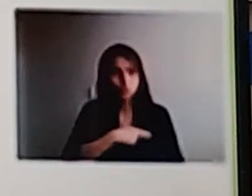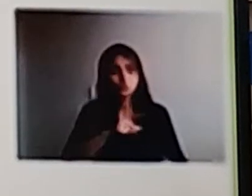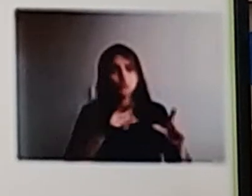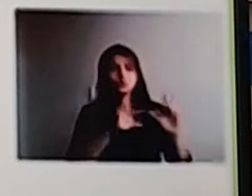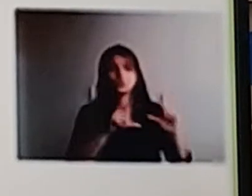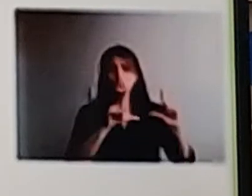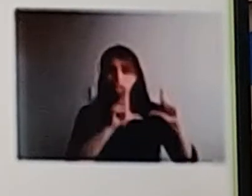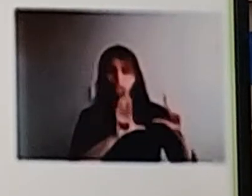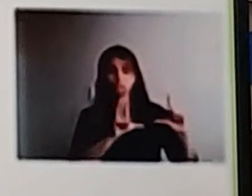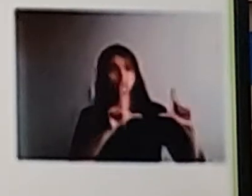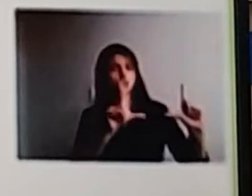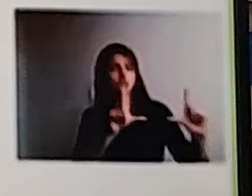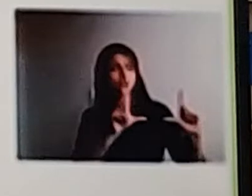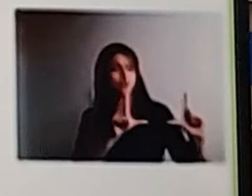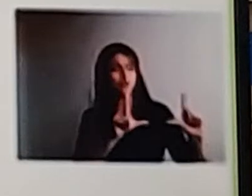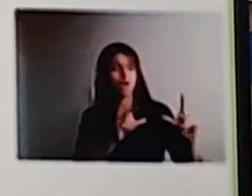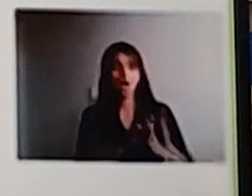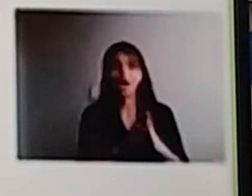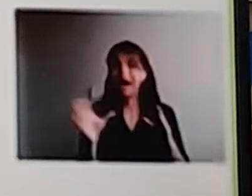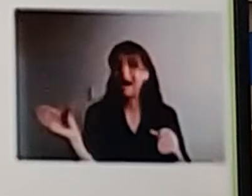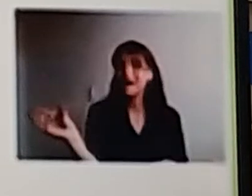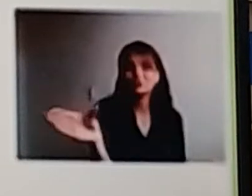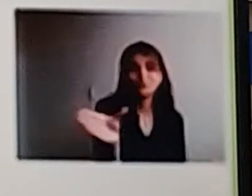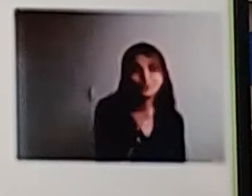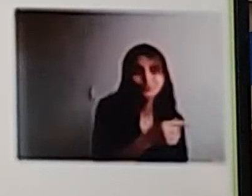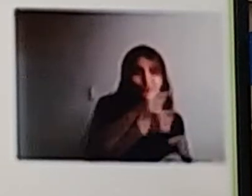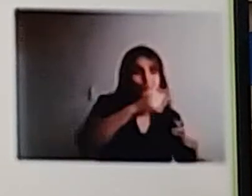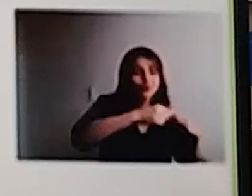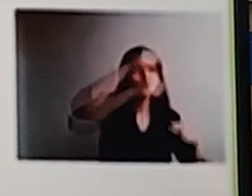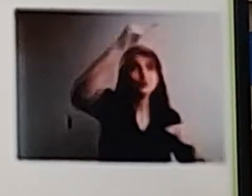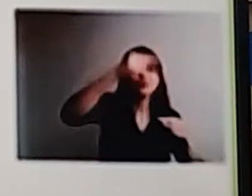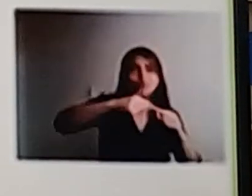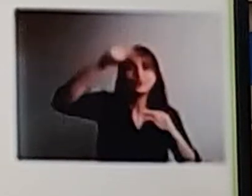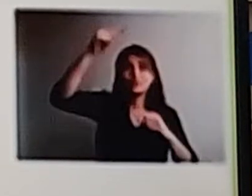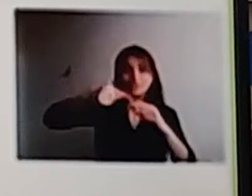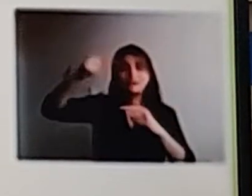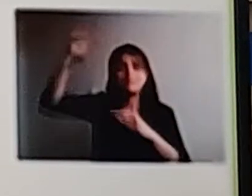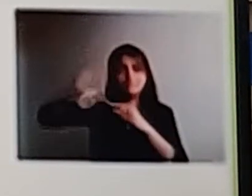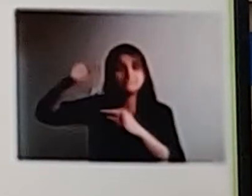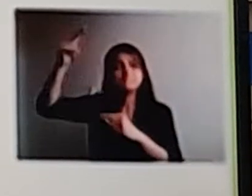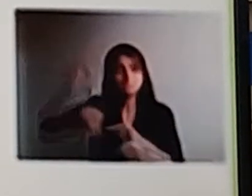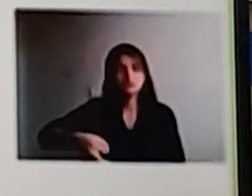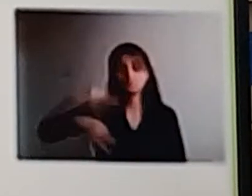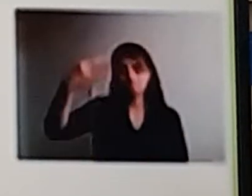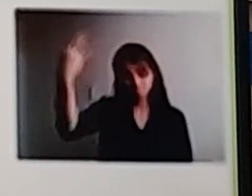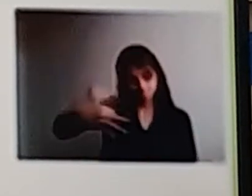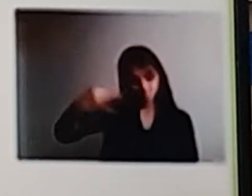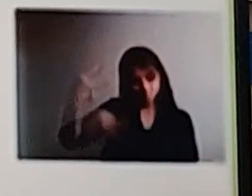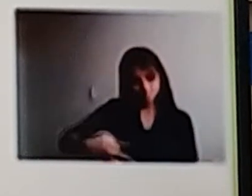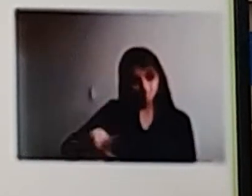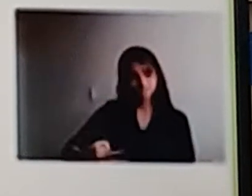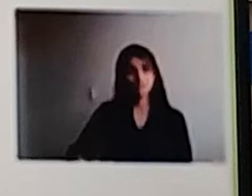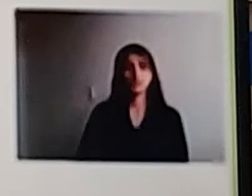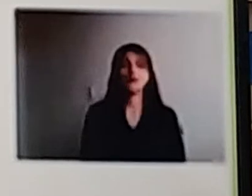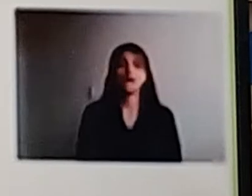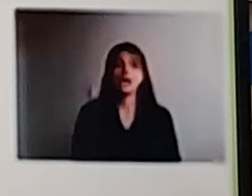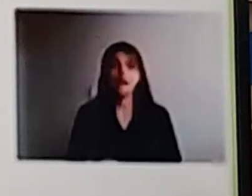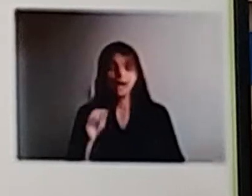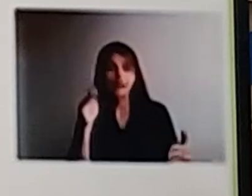disabled, so we are encouraging all buildings, all organizations to get our certificate. It's